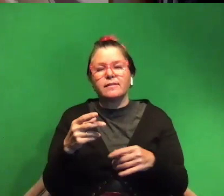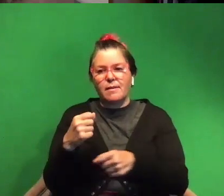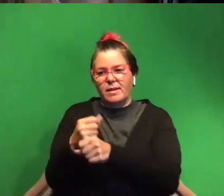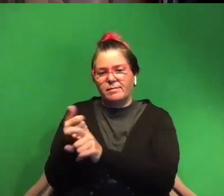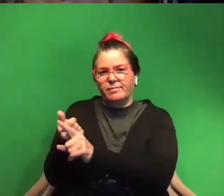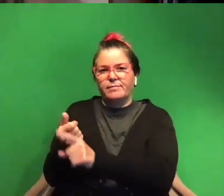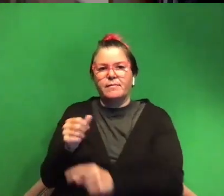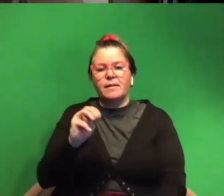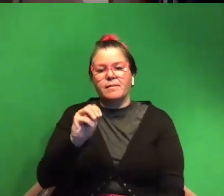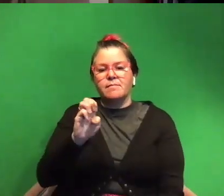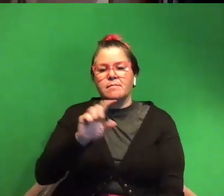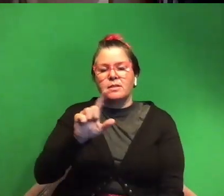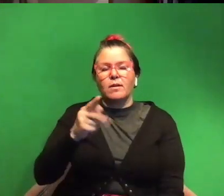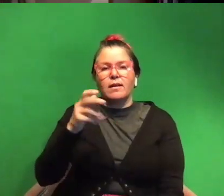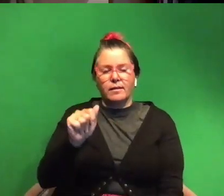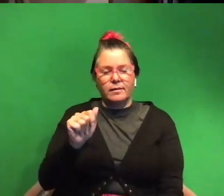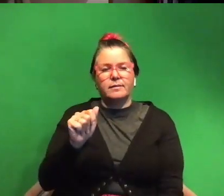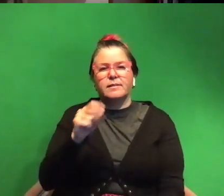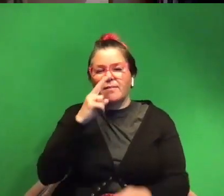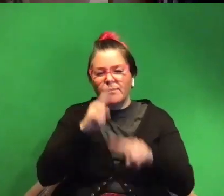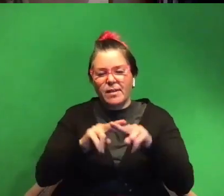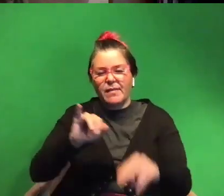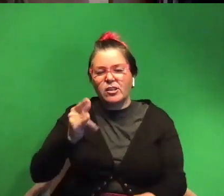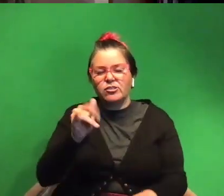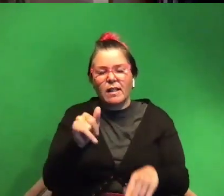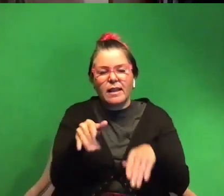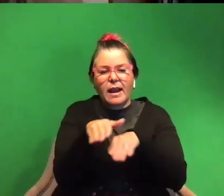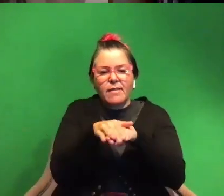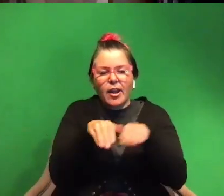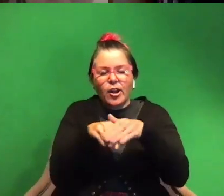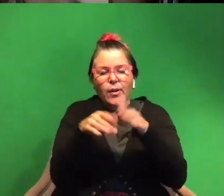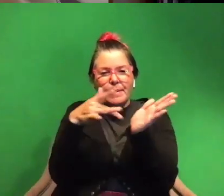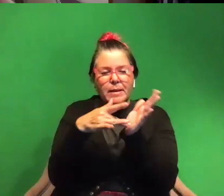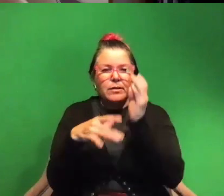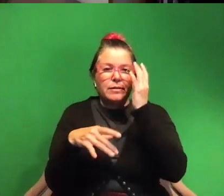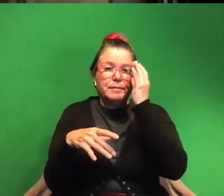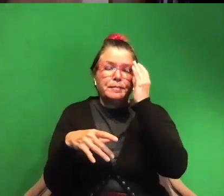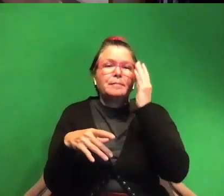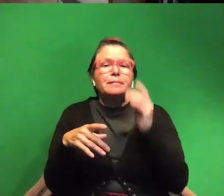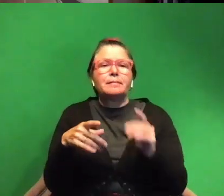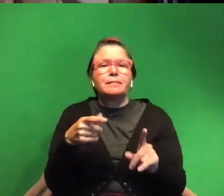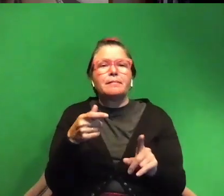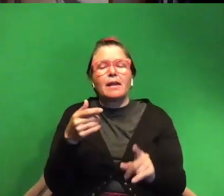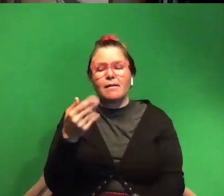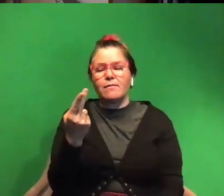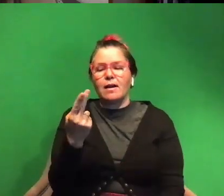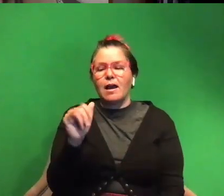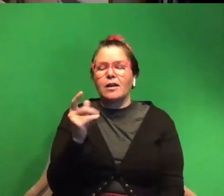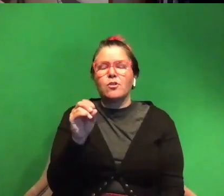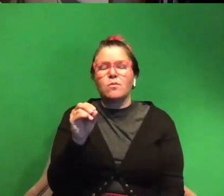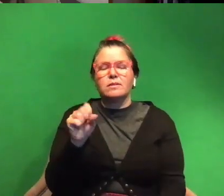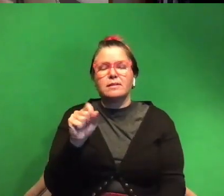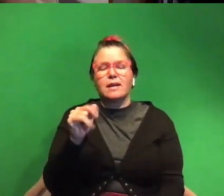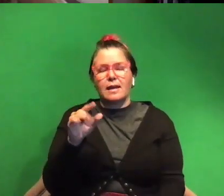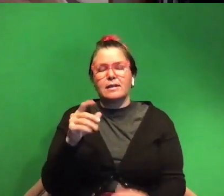called mesoglia. And it's this fun little jelly layer that's in the middle. And because of this, they have what we call a hydrostatic skeleton, which